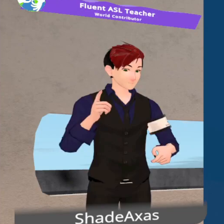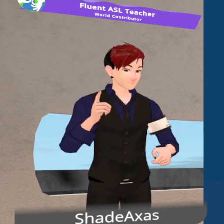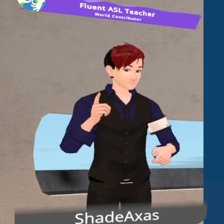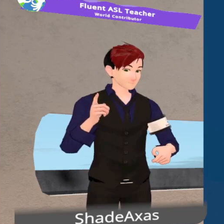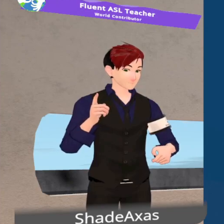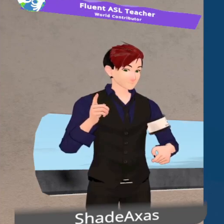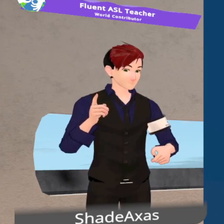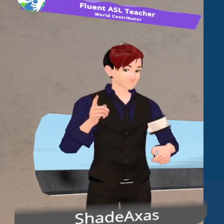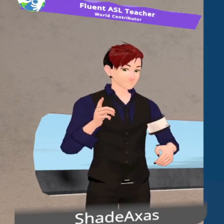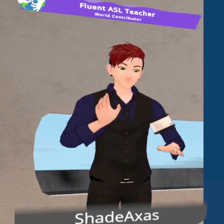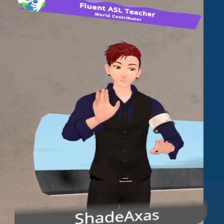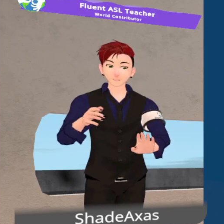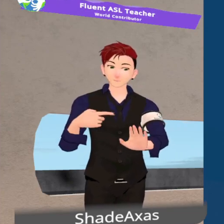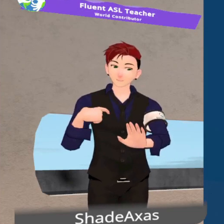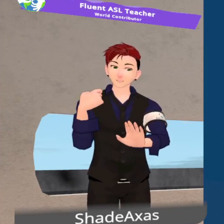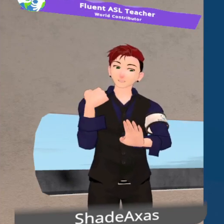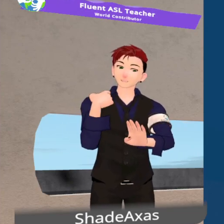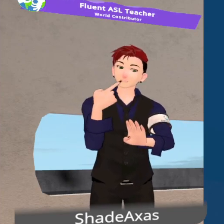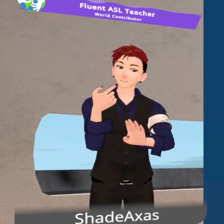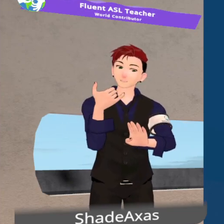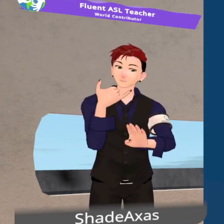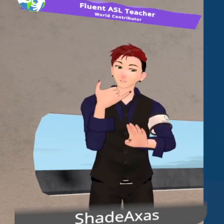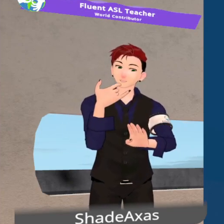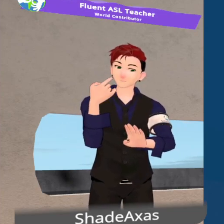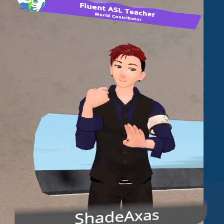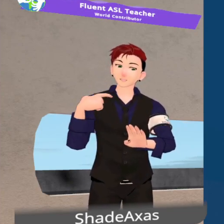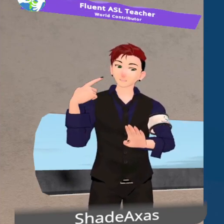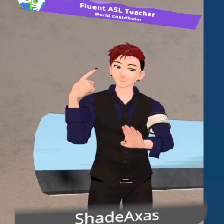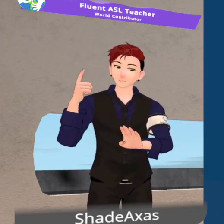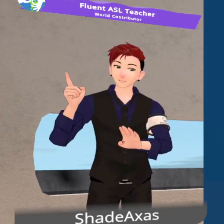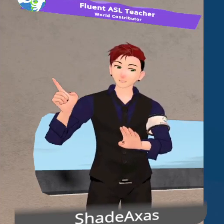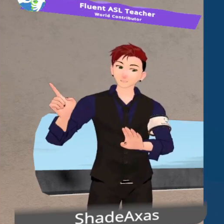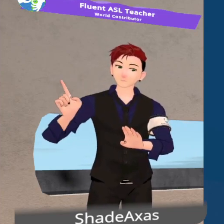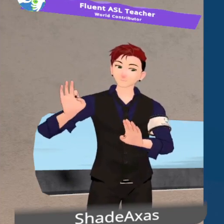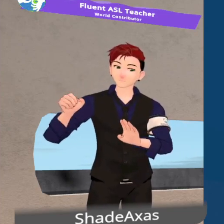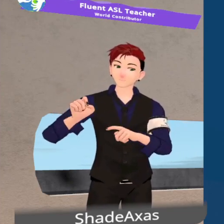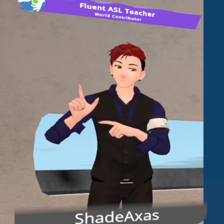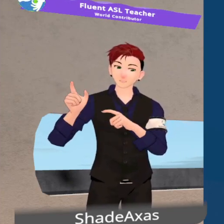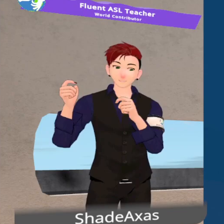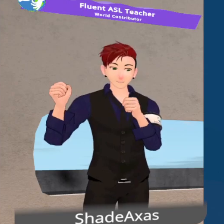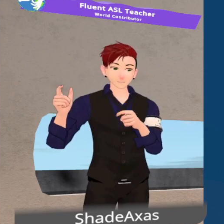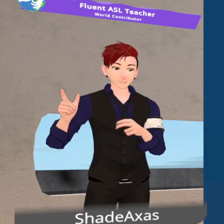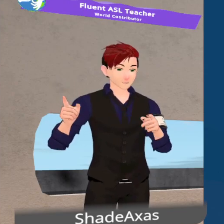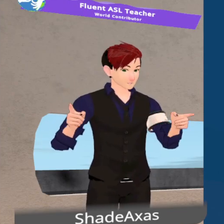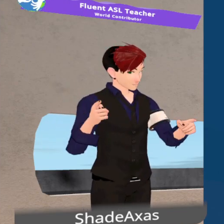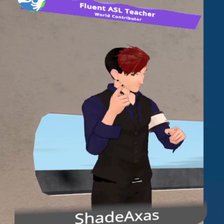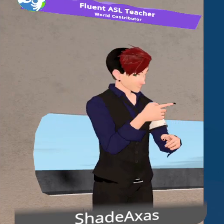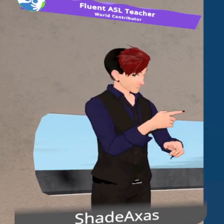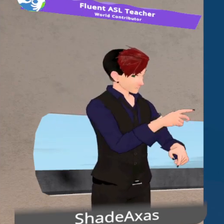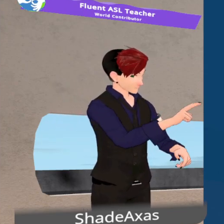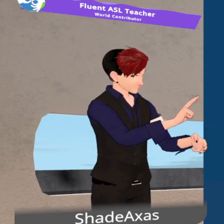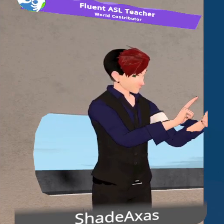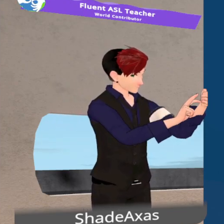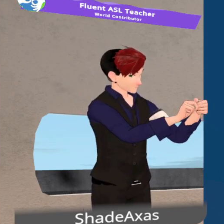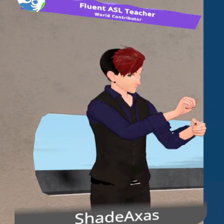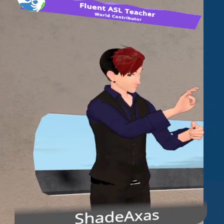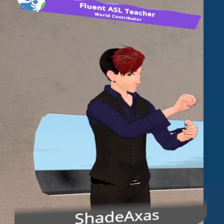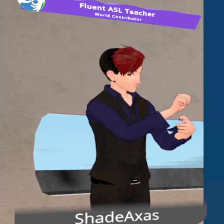teachers. Wait, I think I just told you something wrong, because I think our JSL teacher, right?